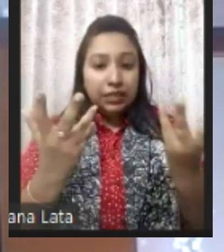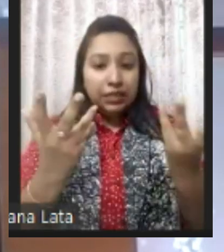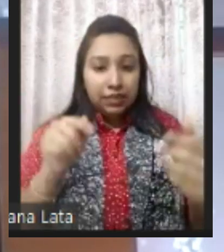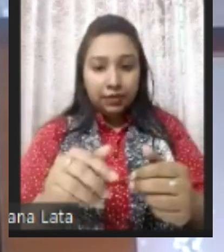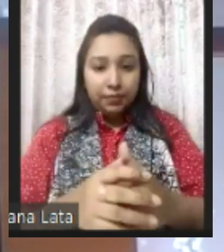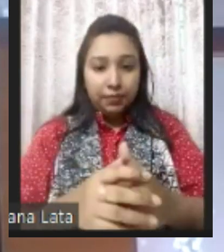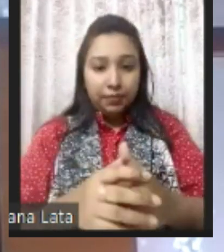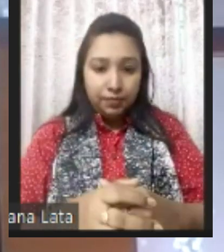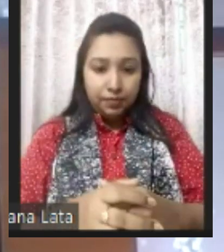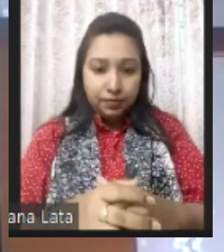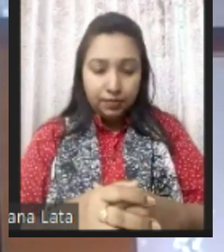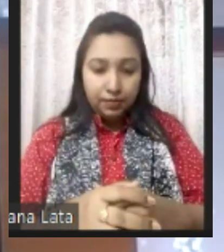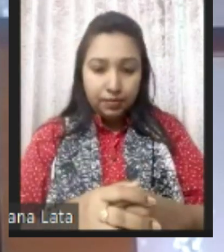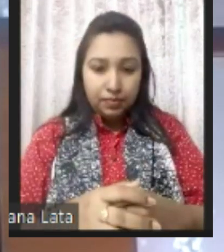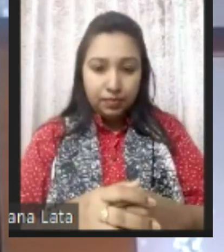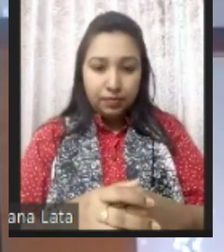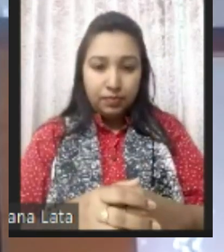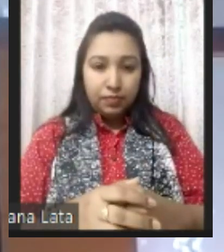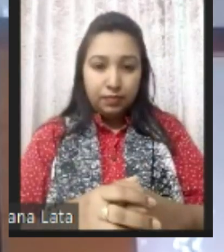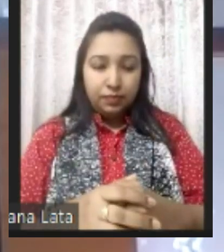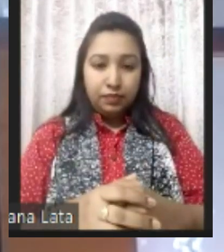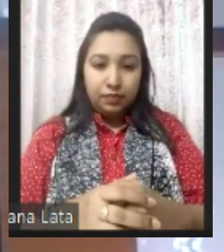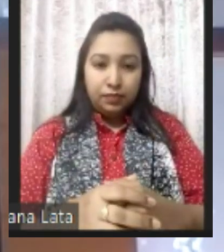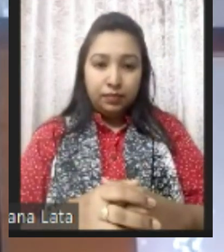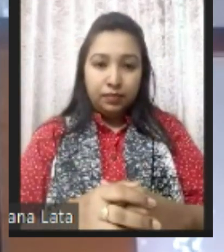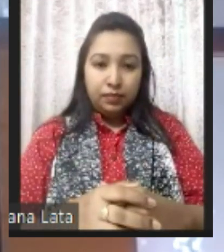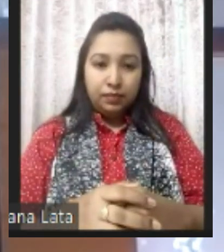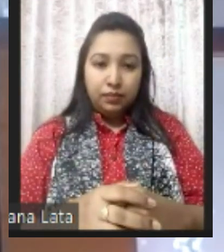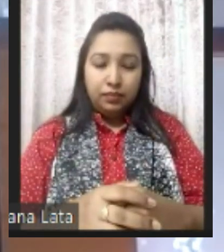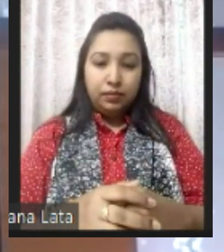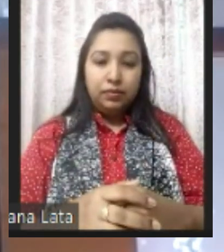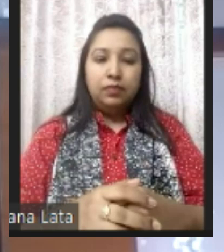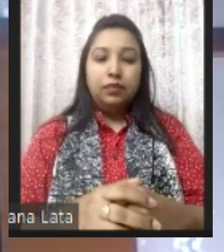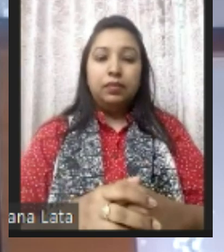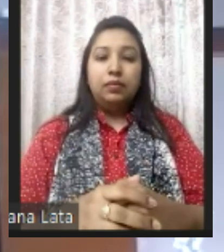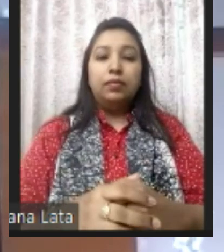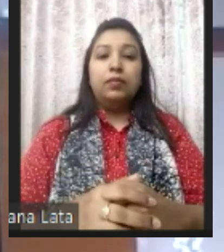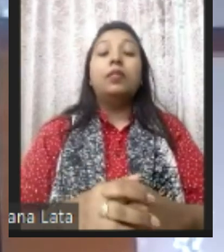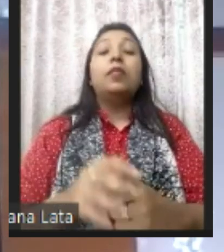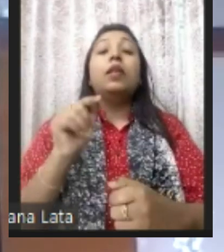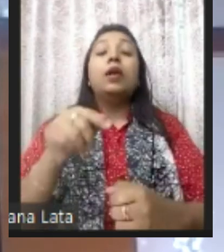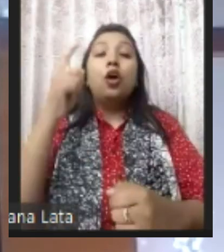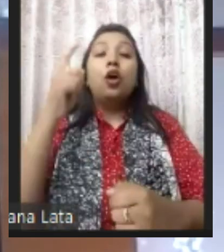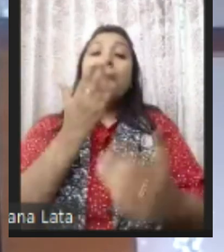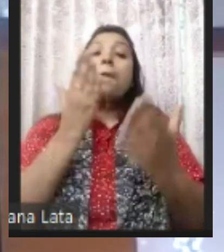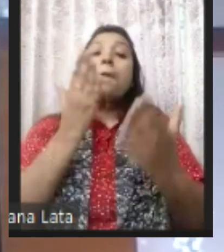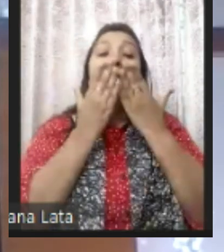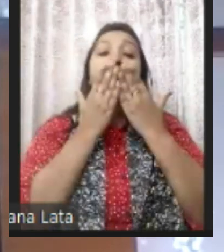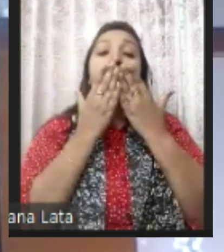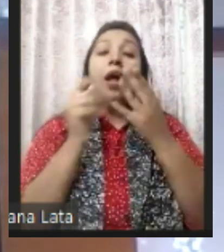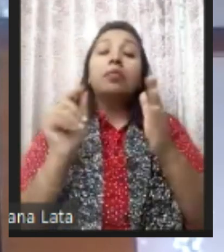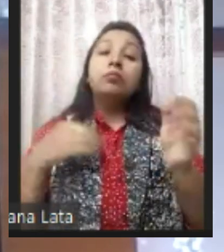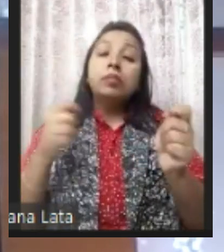inclusion of persons with disability, if you see, look at the primary enrollment education. So if you look at